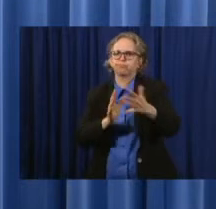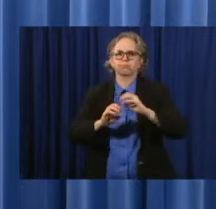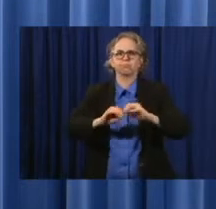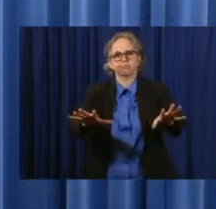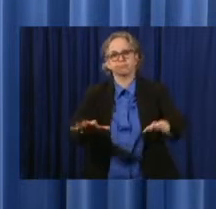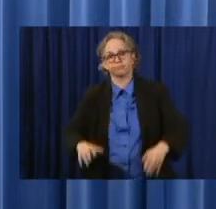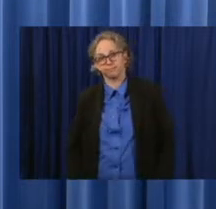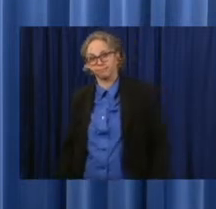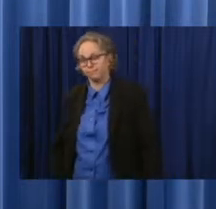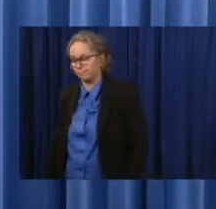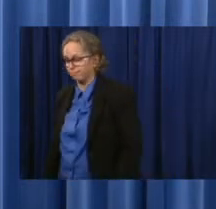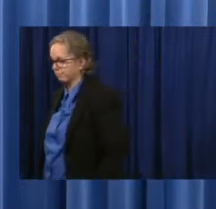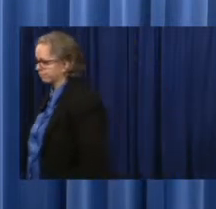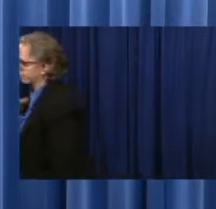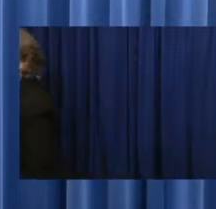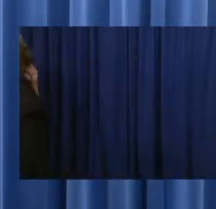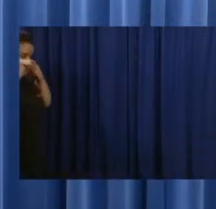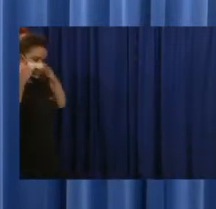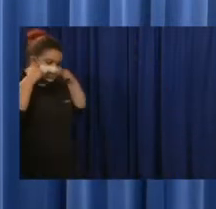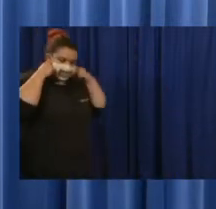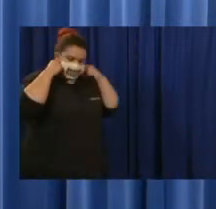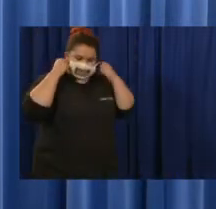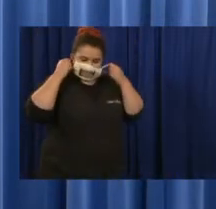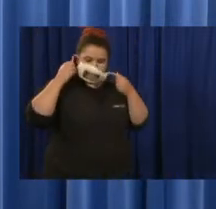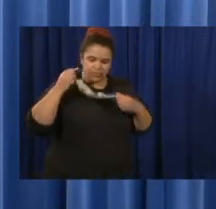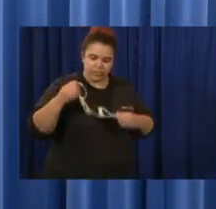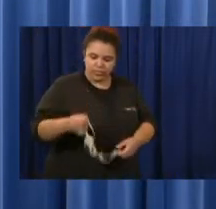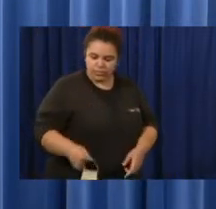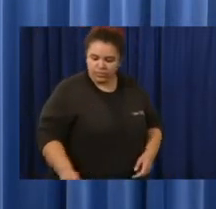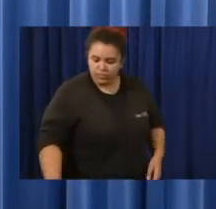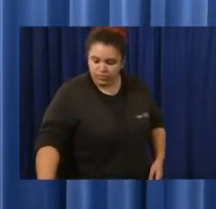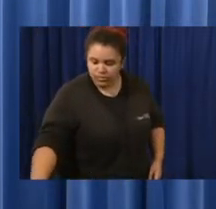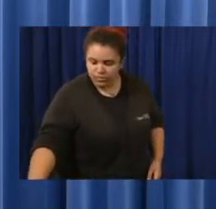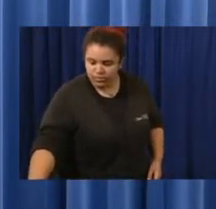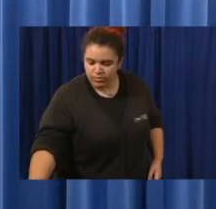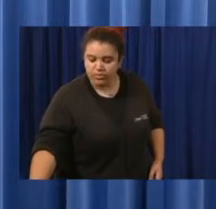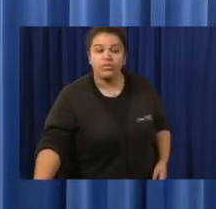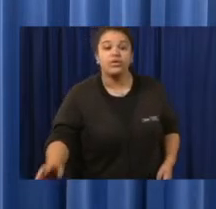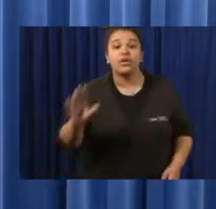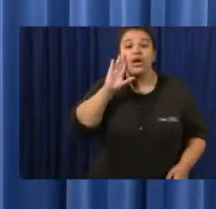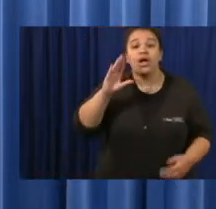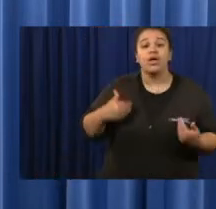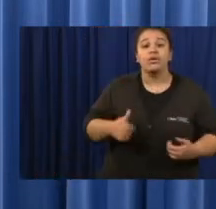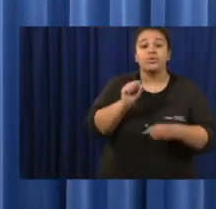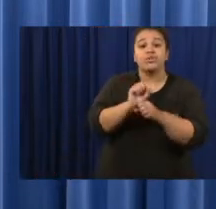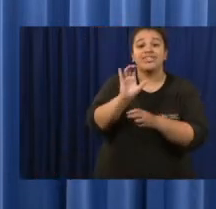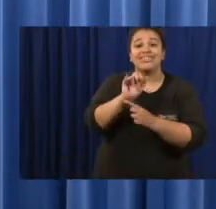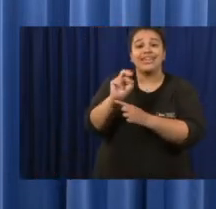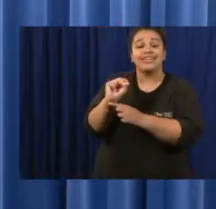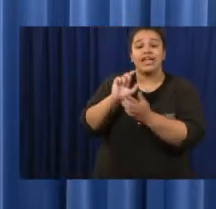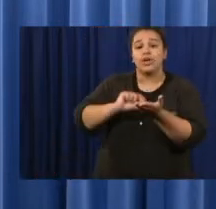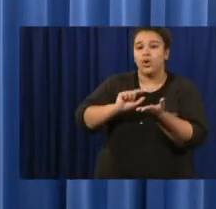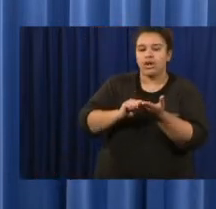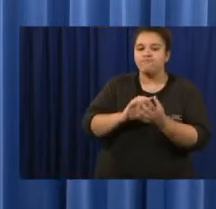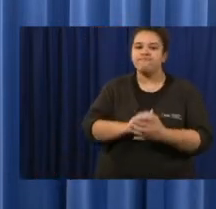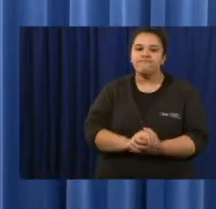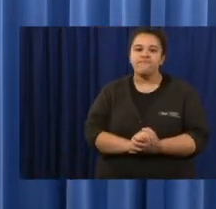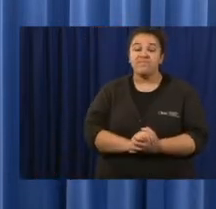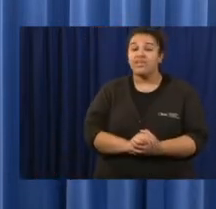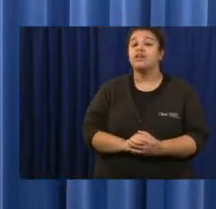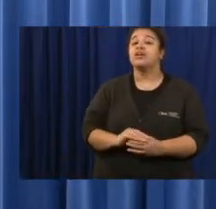This is Jackie Borchert from the Cincinnati Enquirer. Knowing that older Ohioans are probably the most at risk